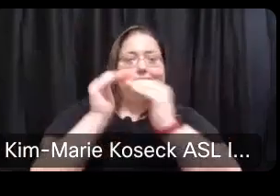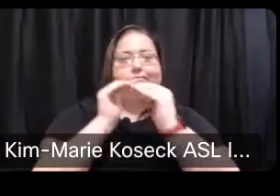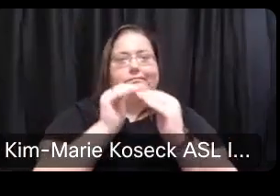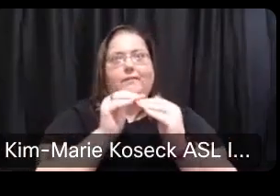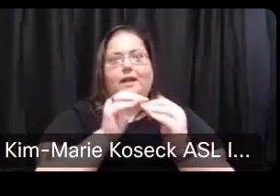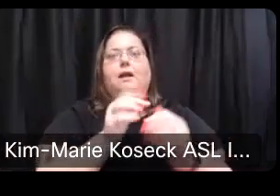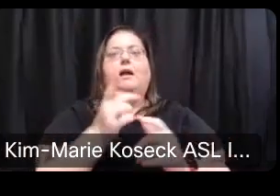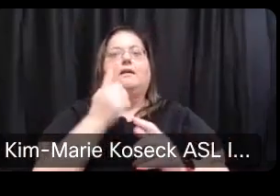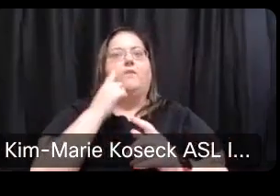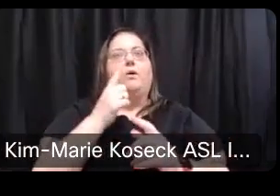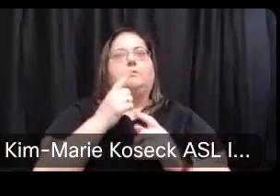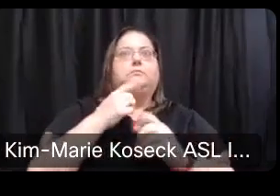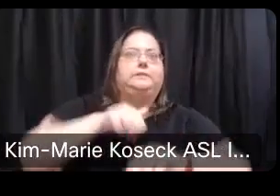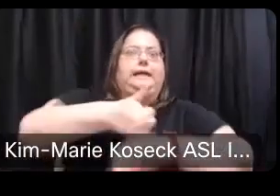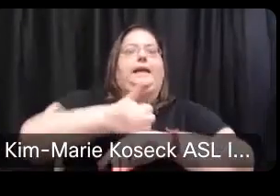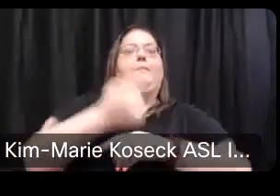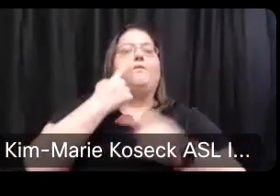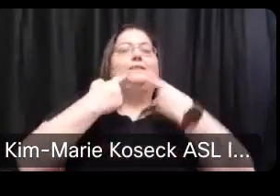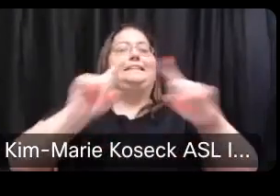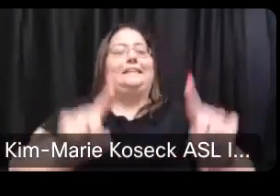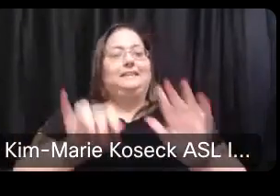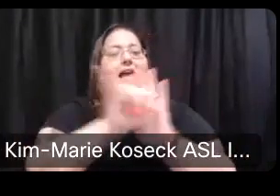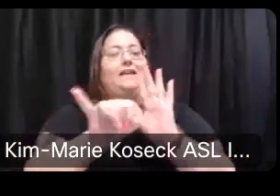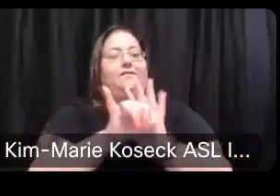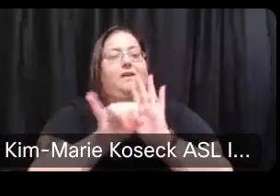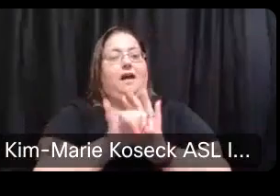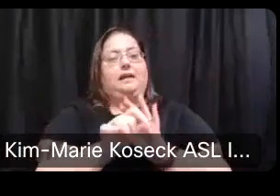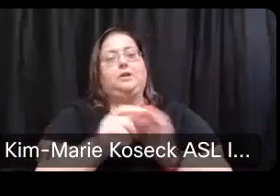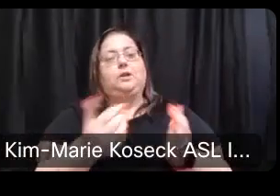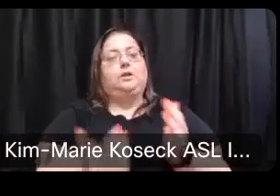for success in launching its identified near-term actions.